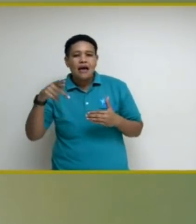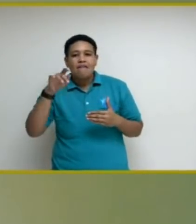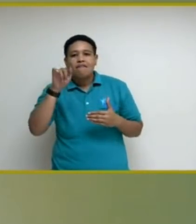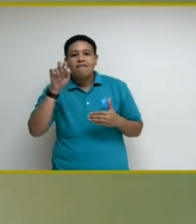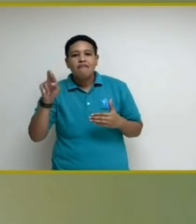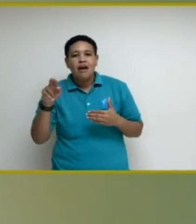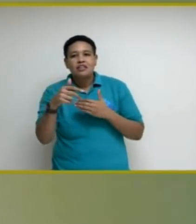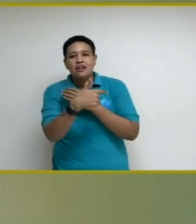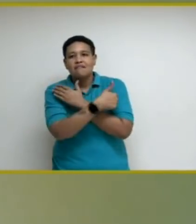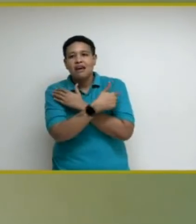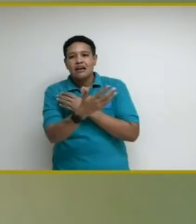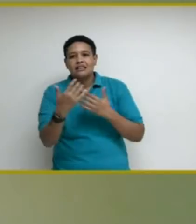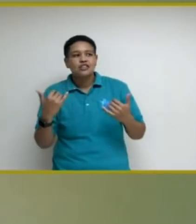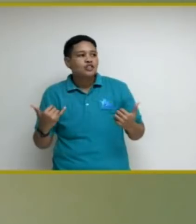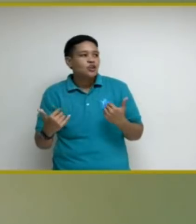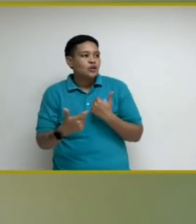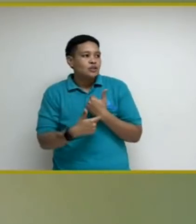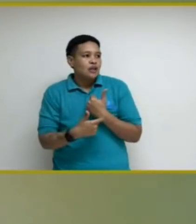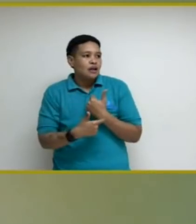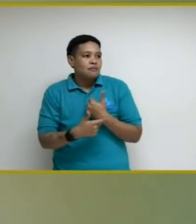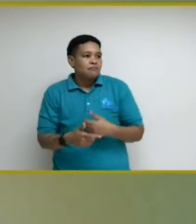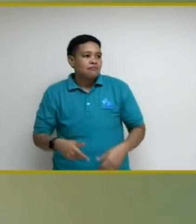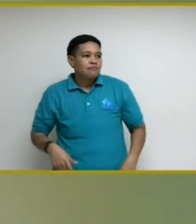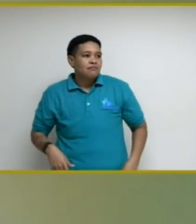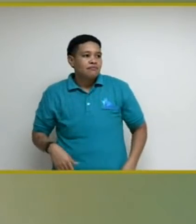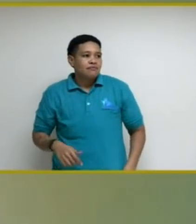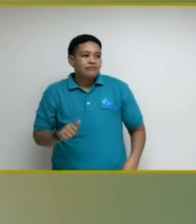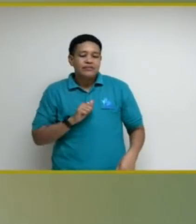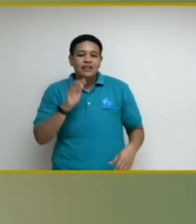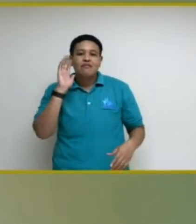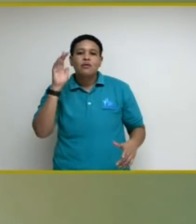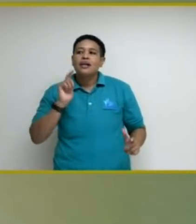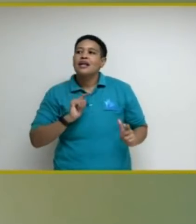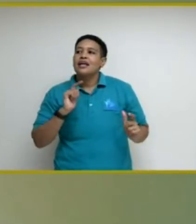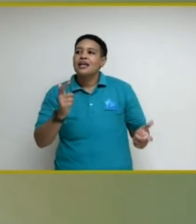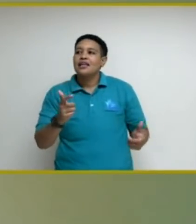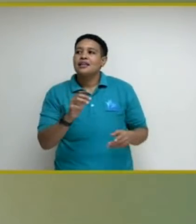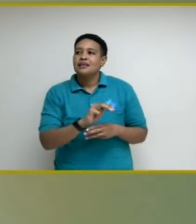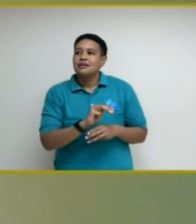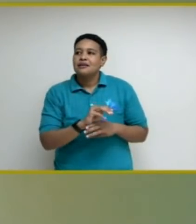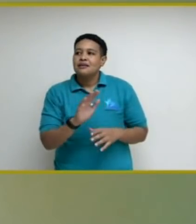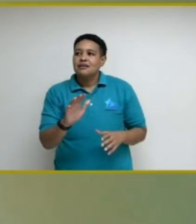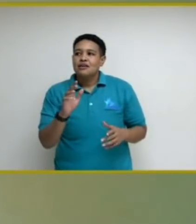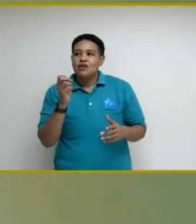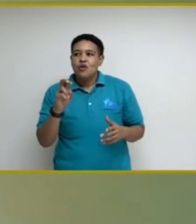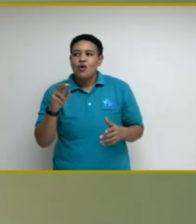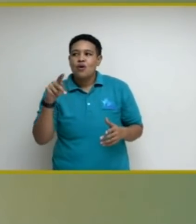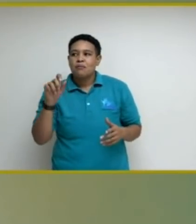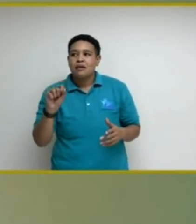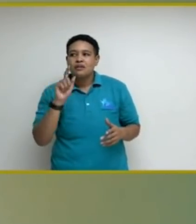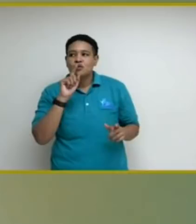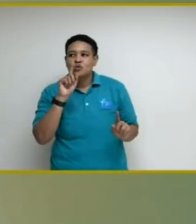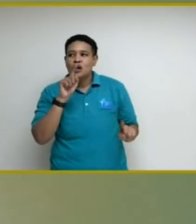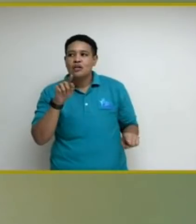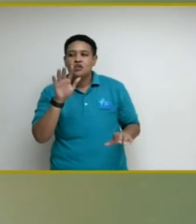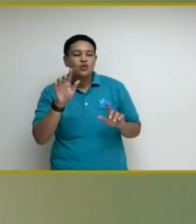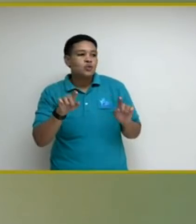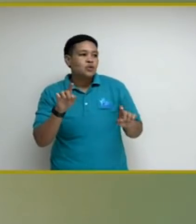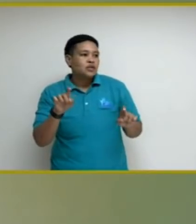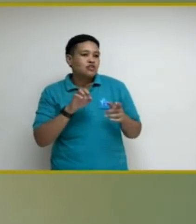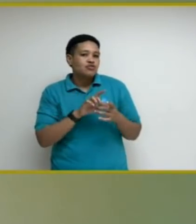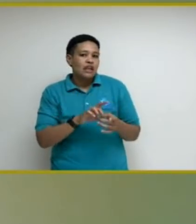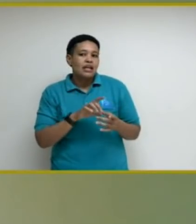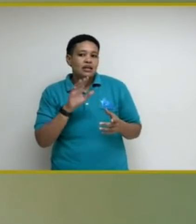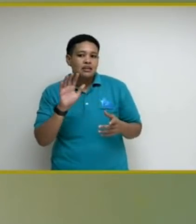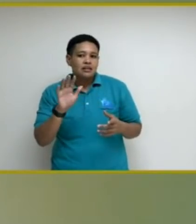Pfizer vaccine at this time. And I hand over to Minister or the PS to answer the question